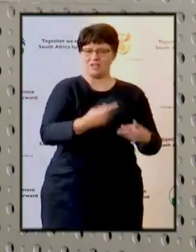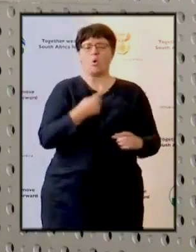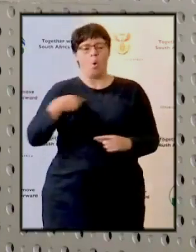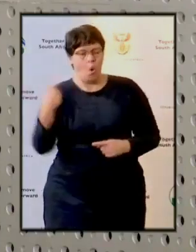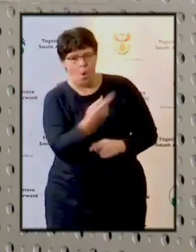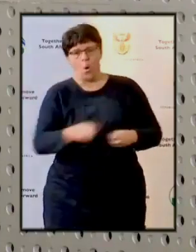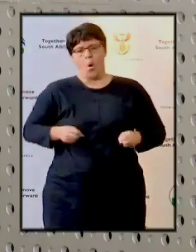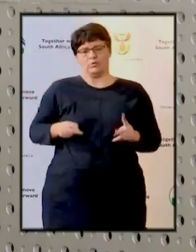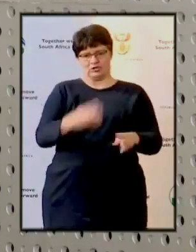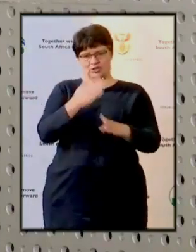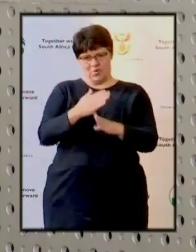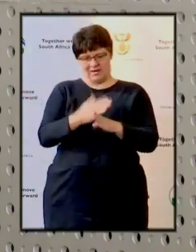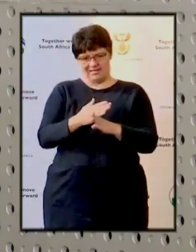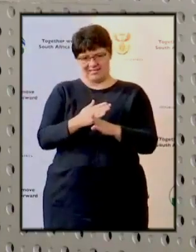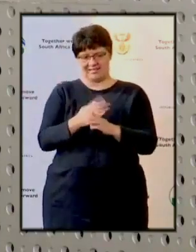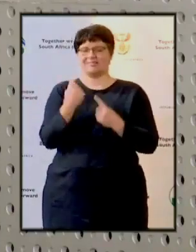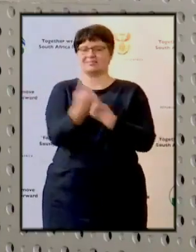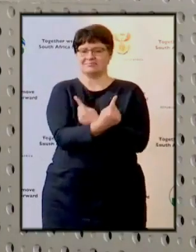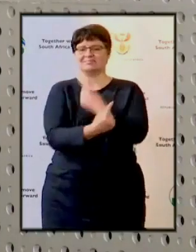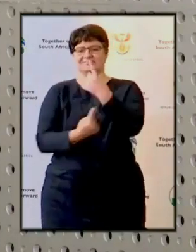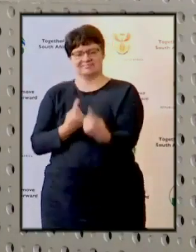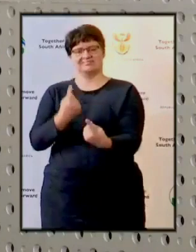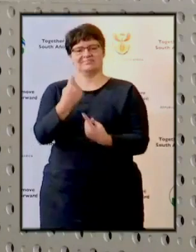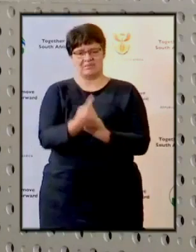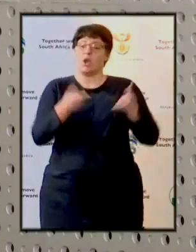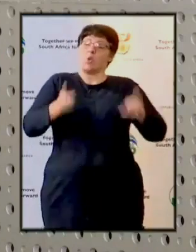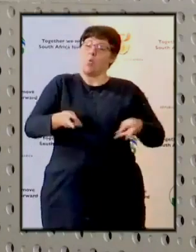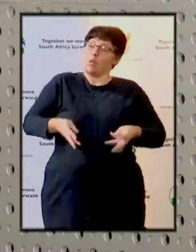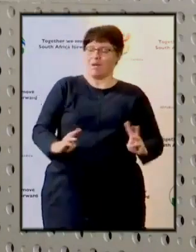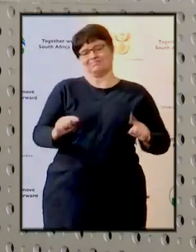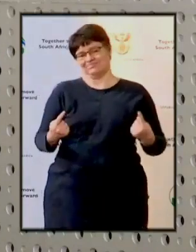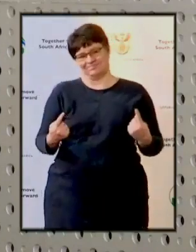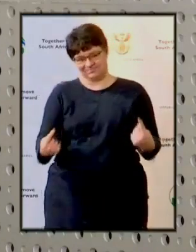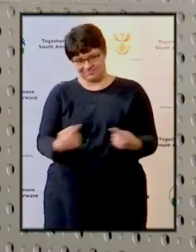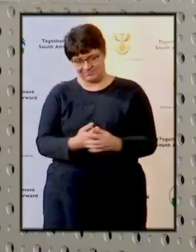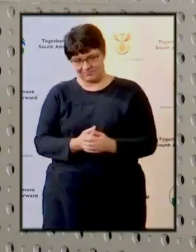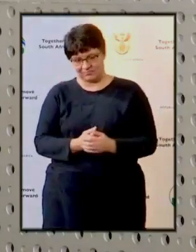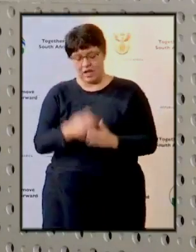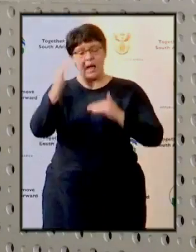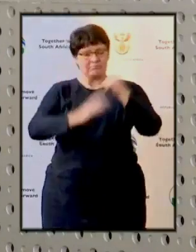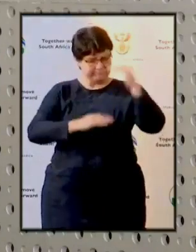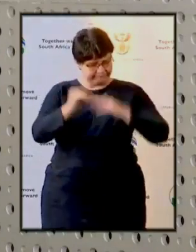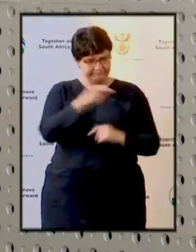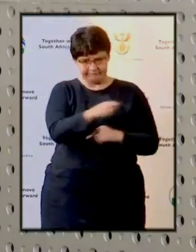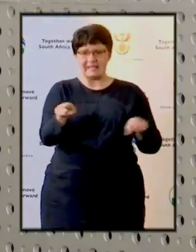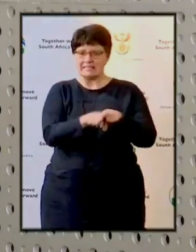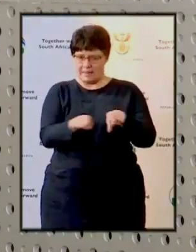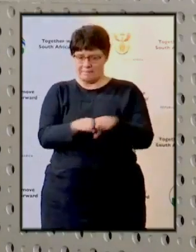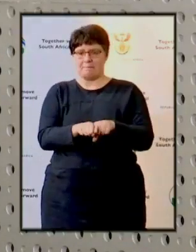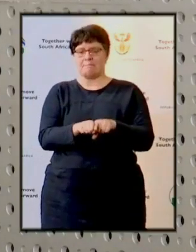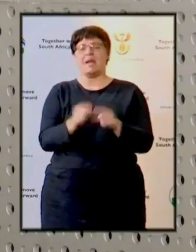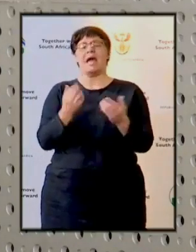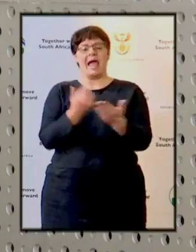work, even though it won't be on the normal basis. The construction industry will also increase a number of